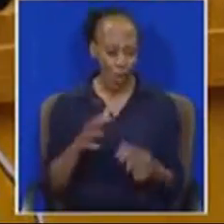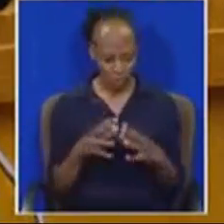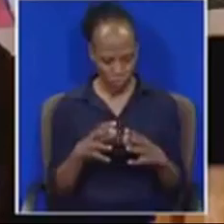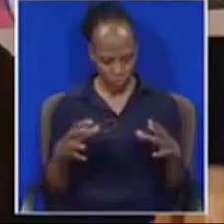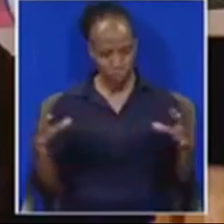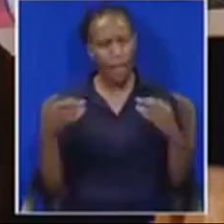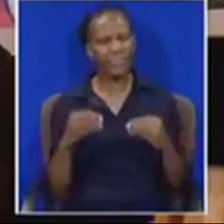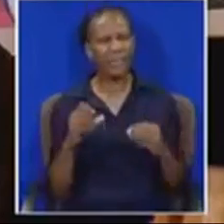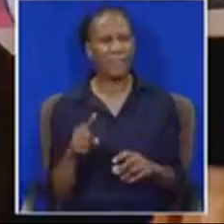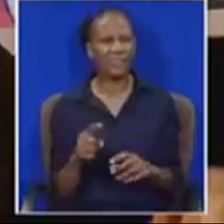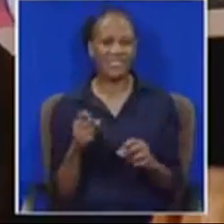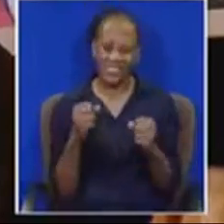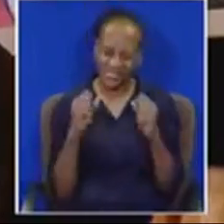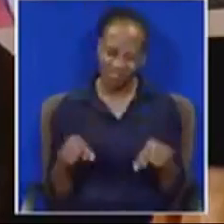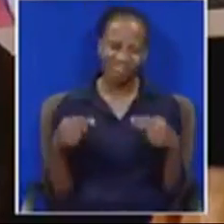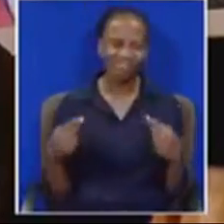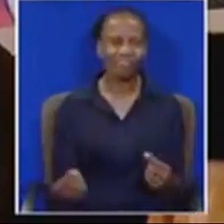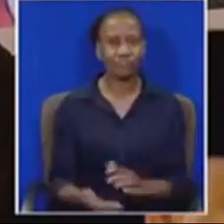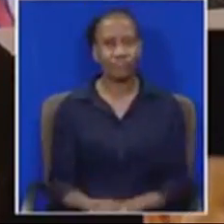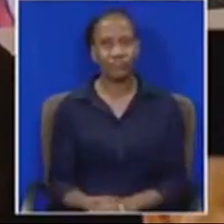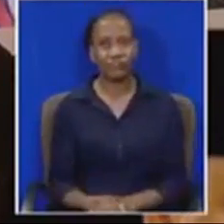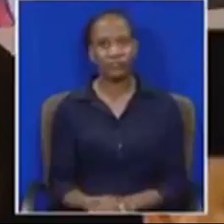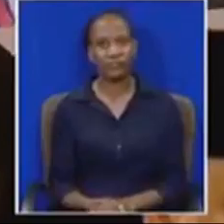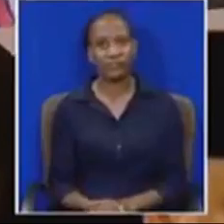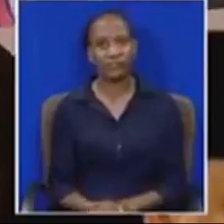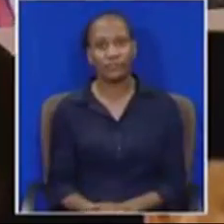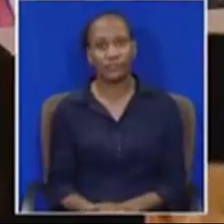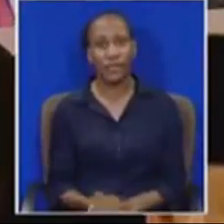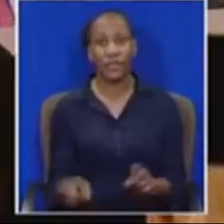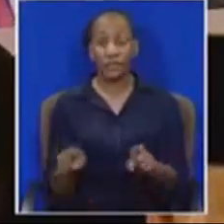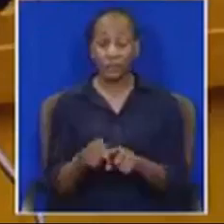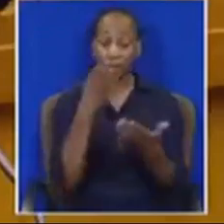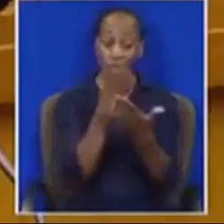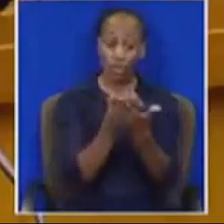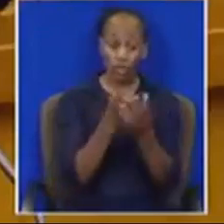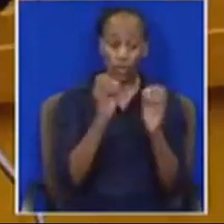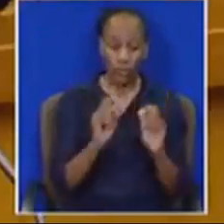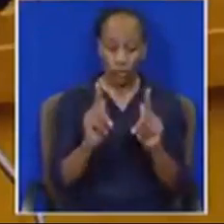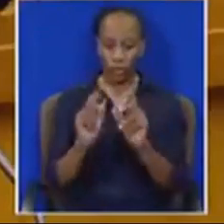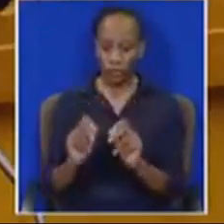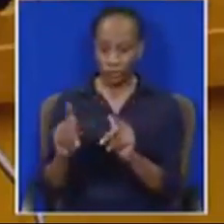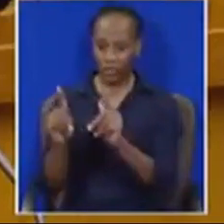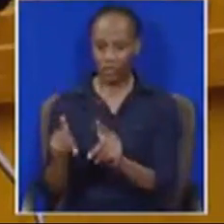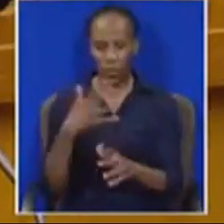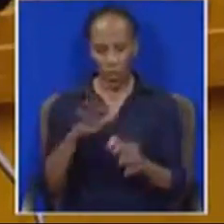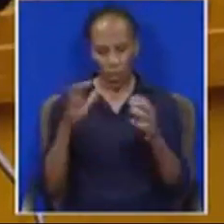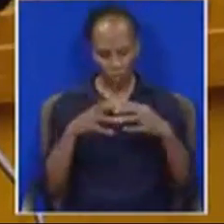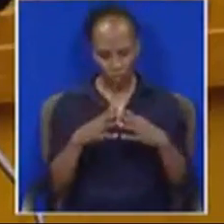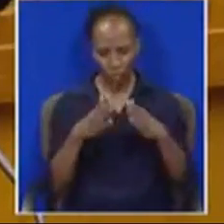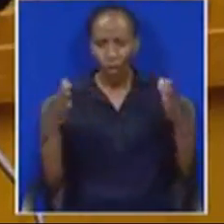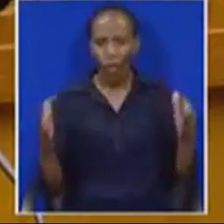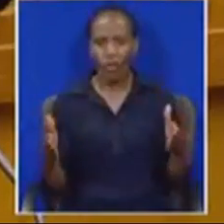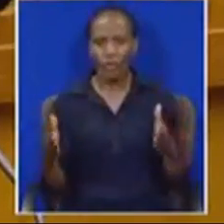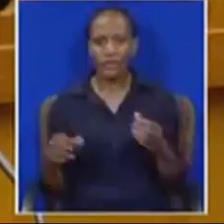businesses. We're also working to expand economic opportunities for people with disabilities